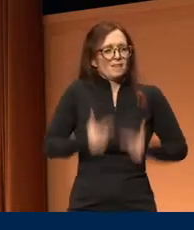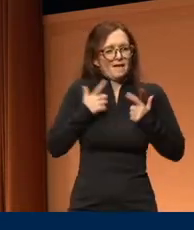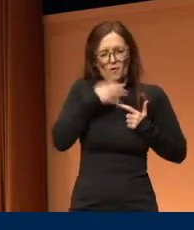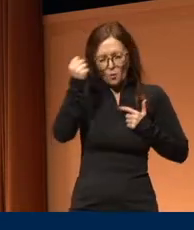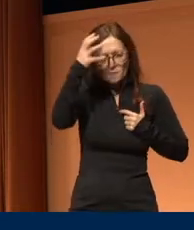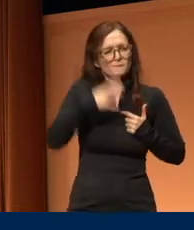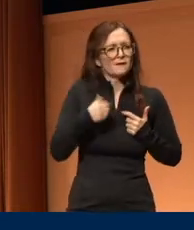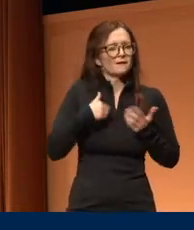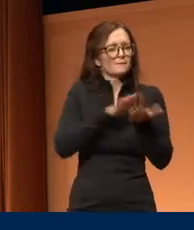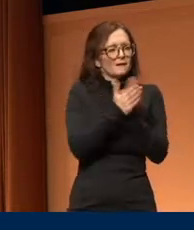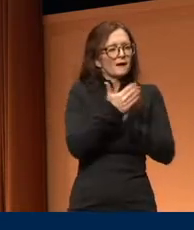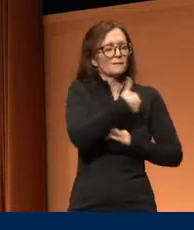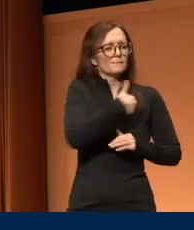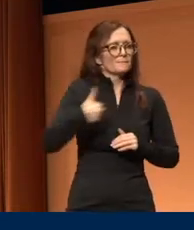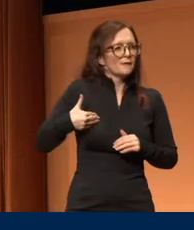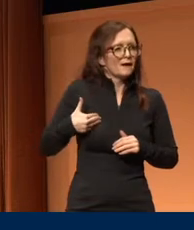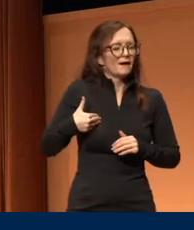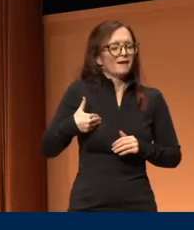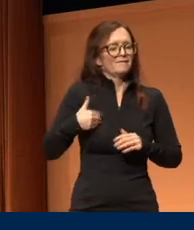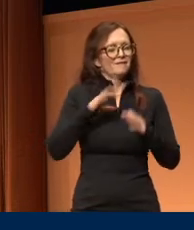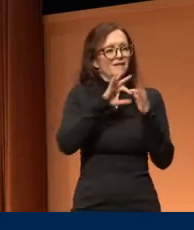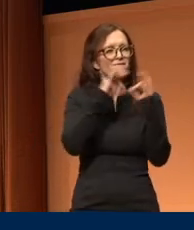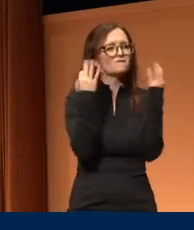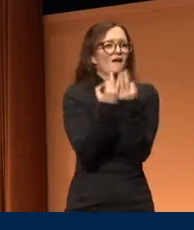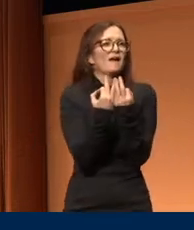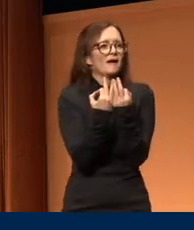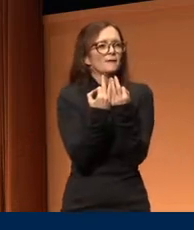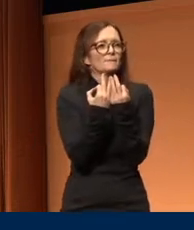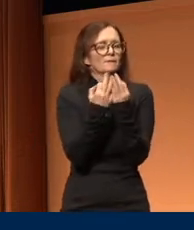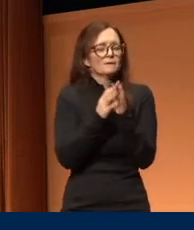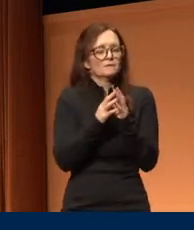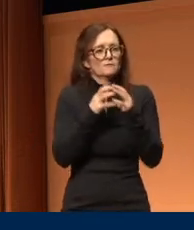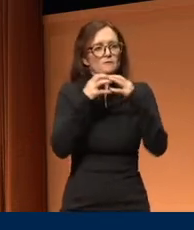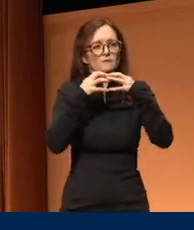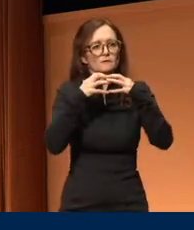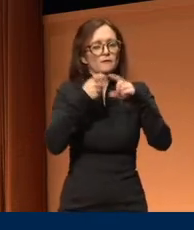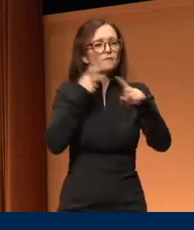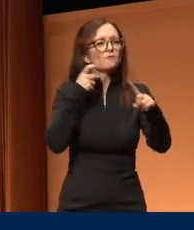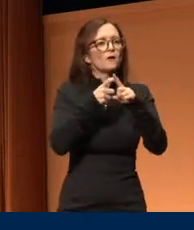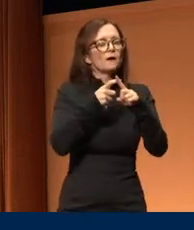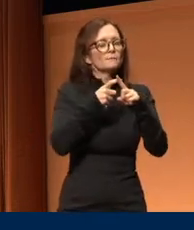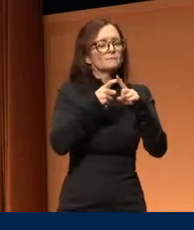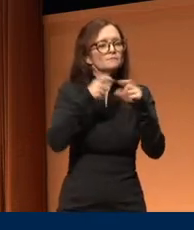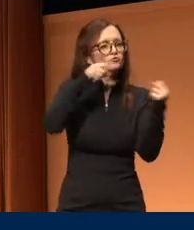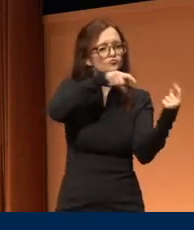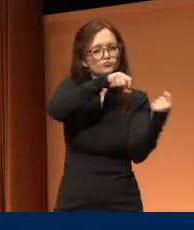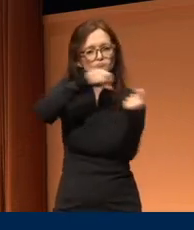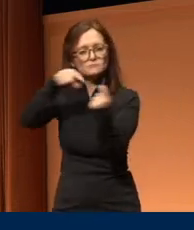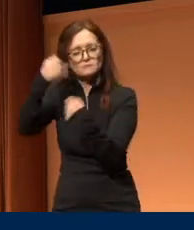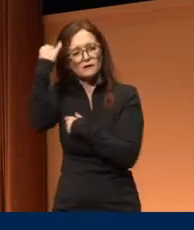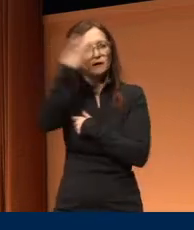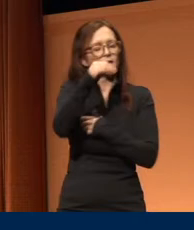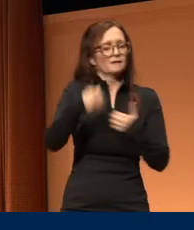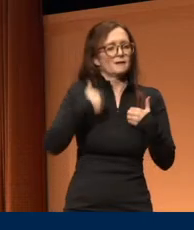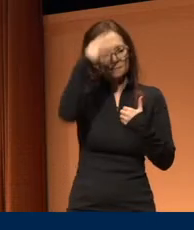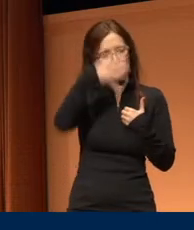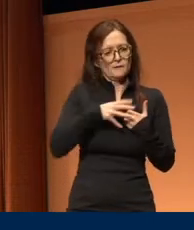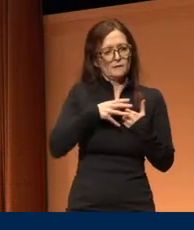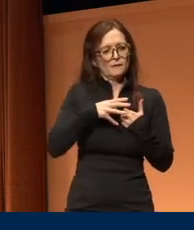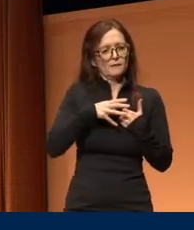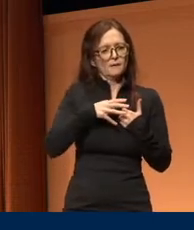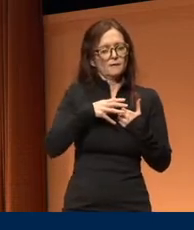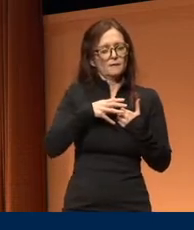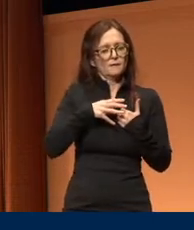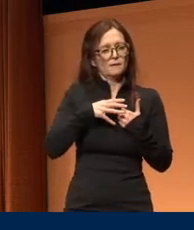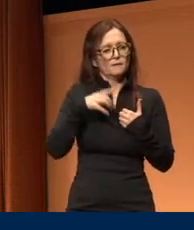the members of an improbable family born out of the works of chance and necessity." A young man cited French